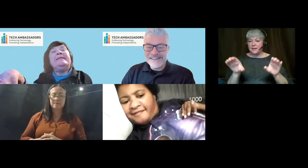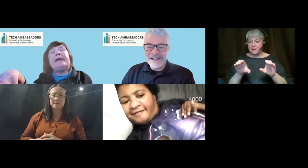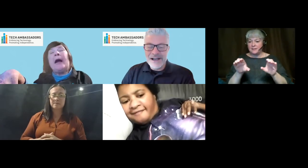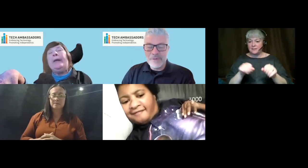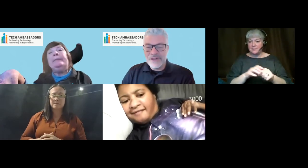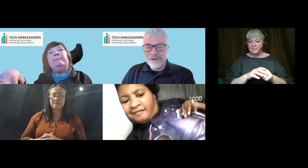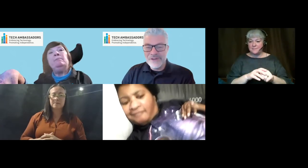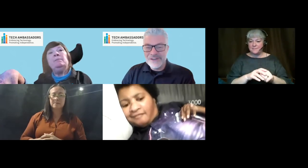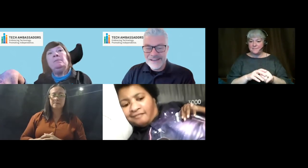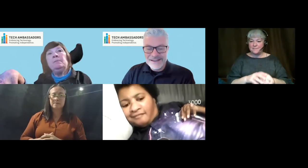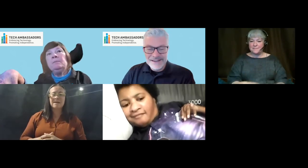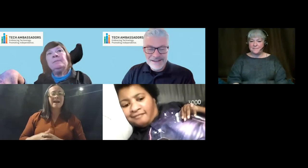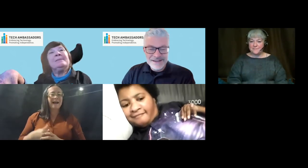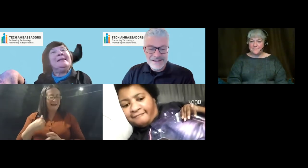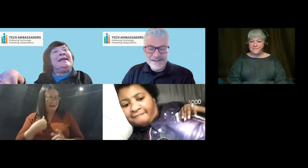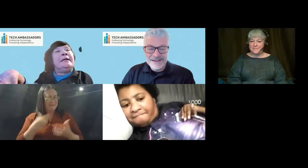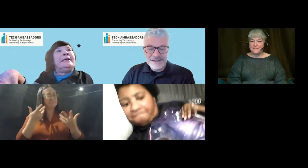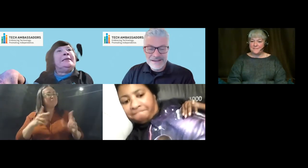I got to see a couple of those.